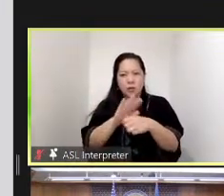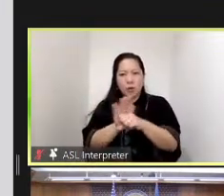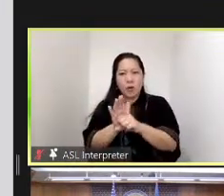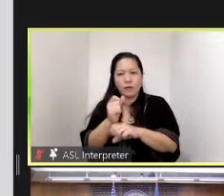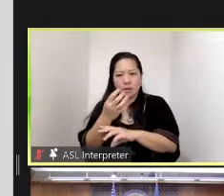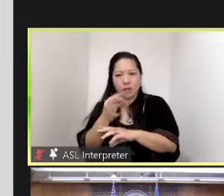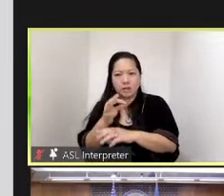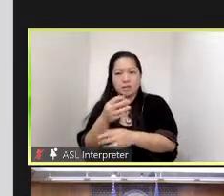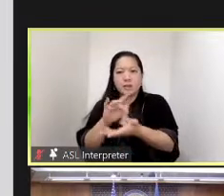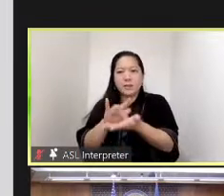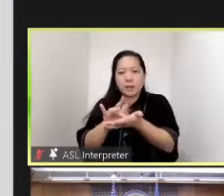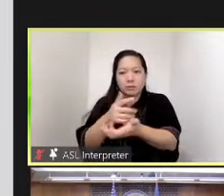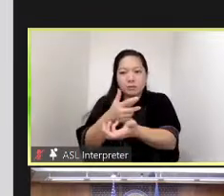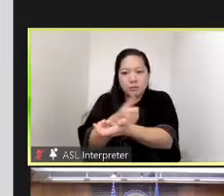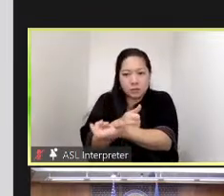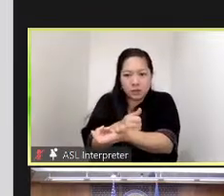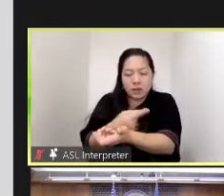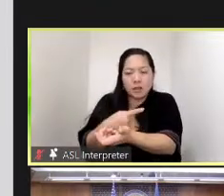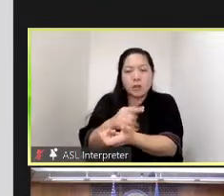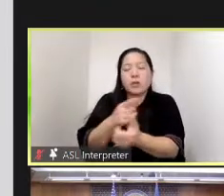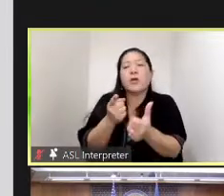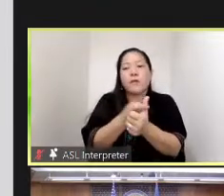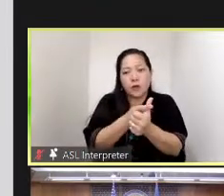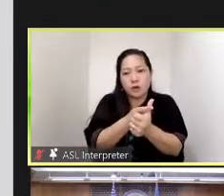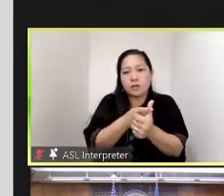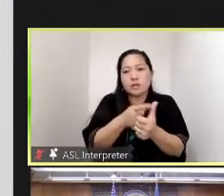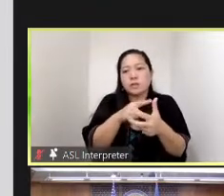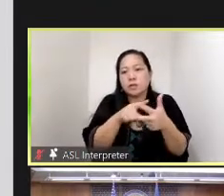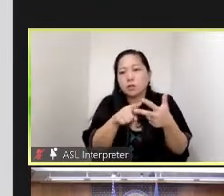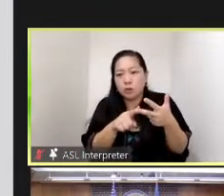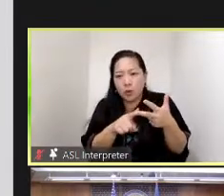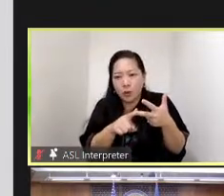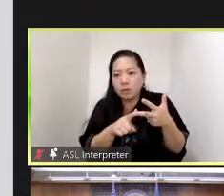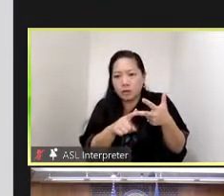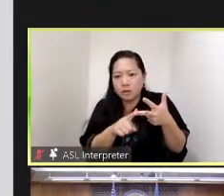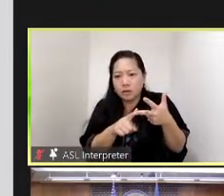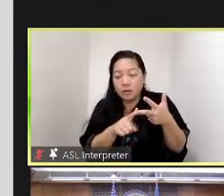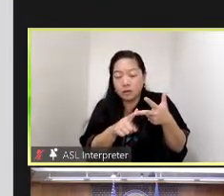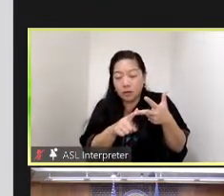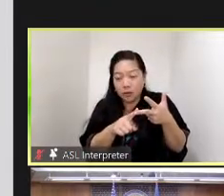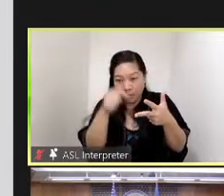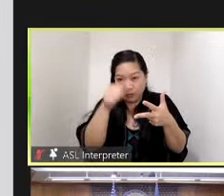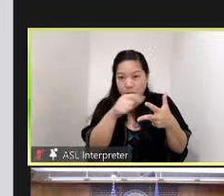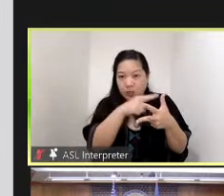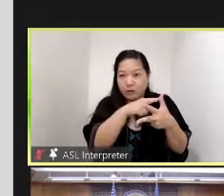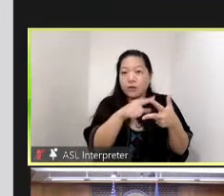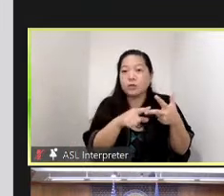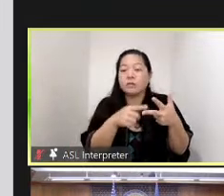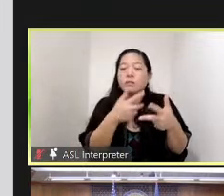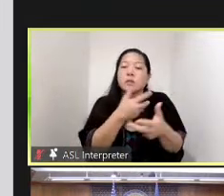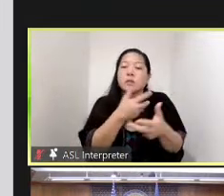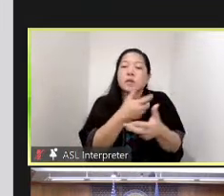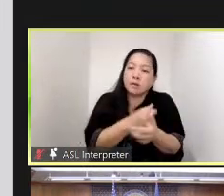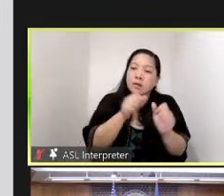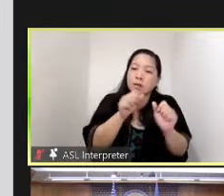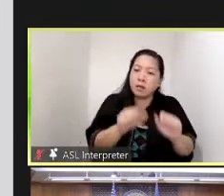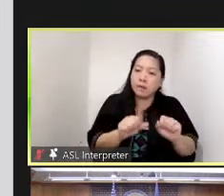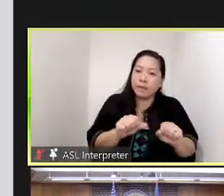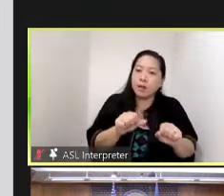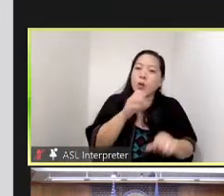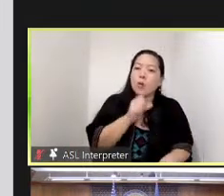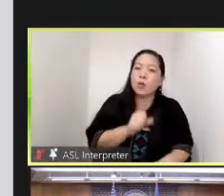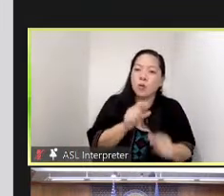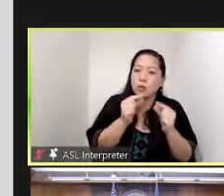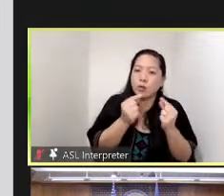vaccinated. And that means they're also the first to be boosted. They're first eligible for booster, but they're also still